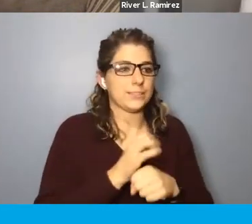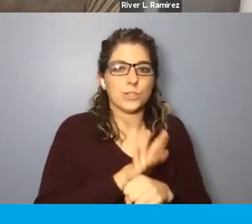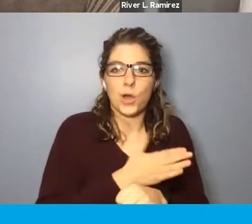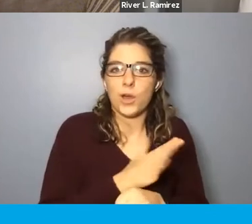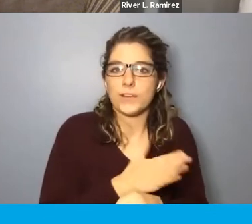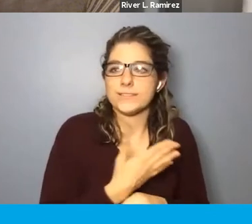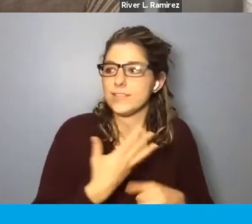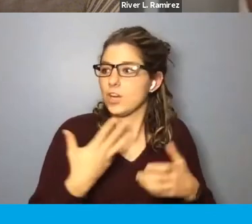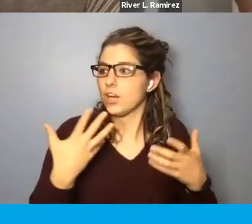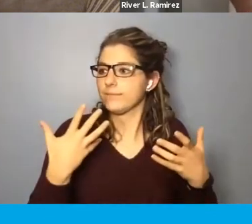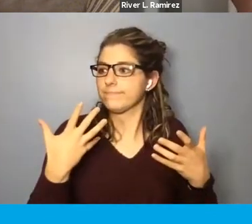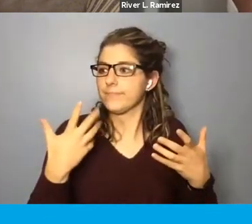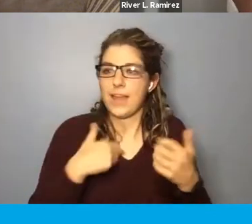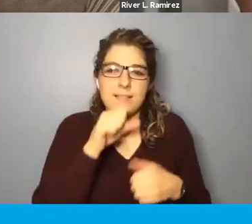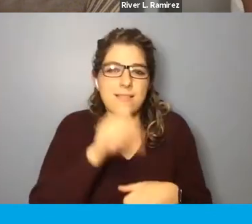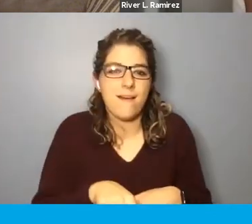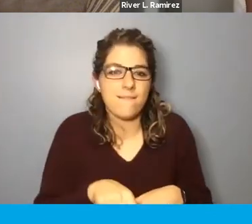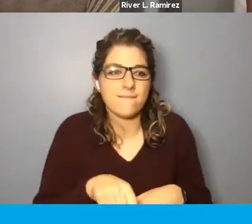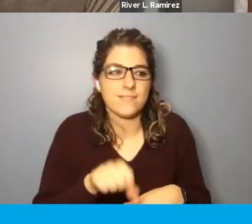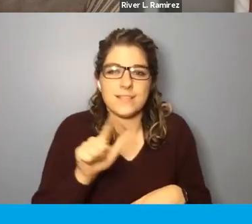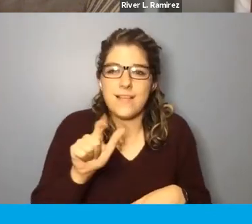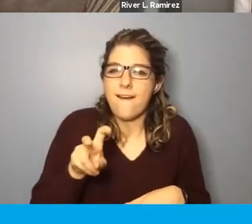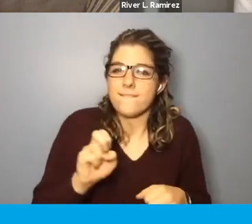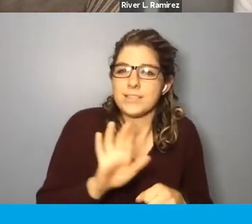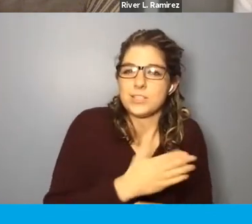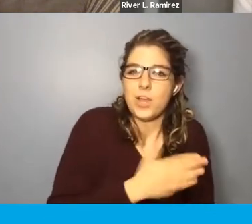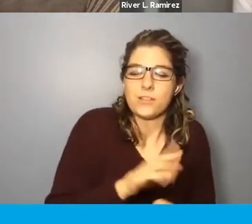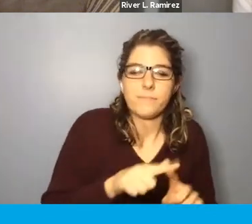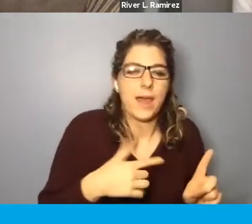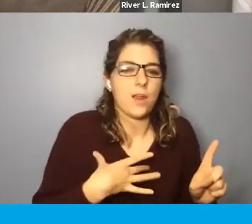are like I love love songs, but I don't like how they're